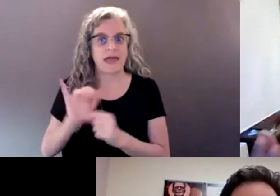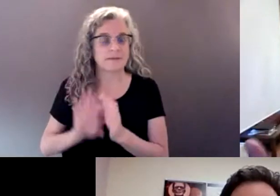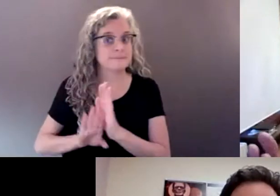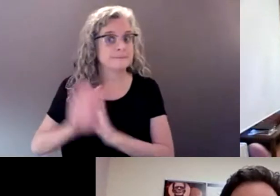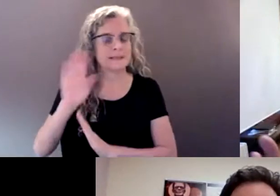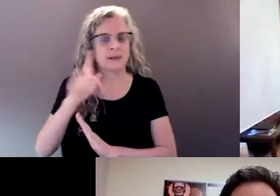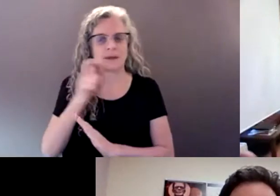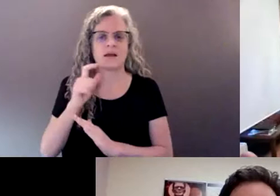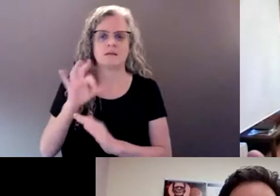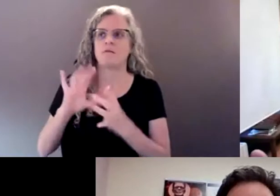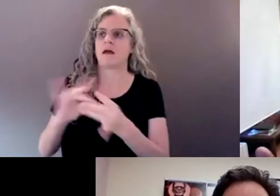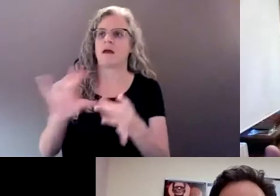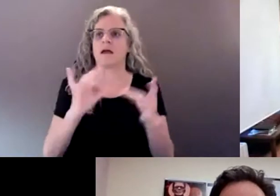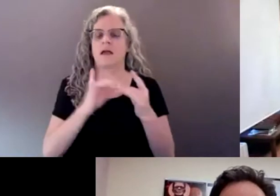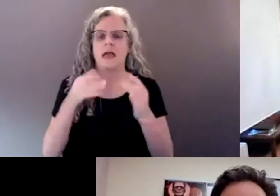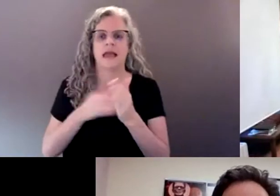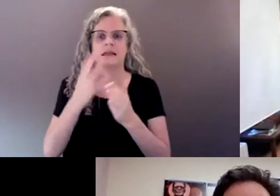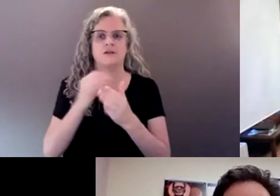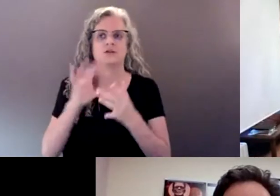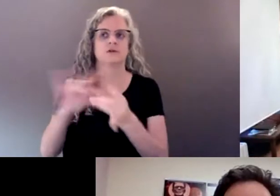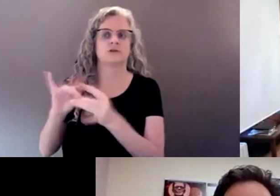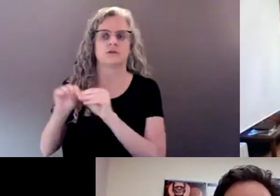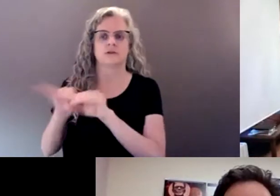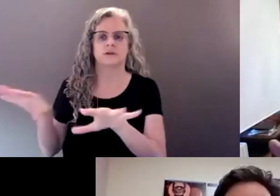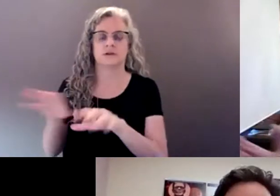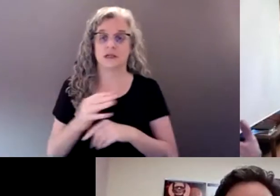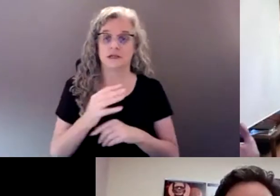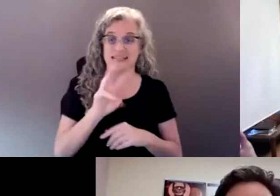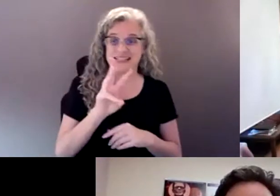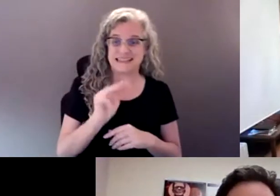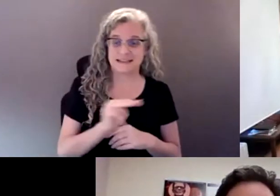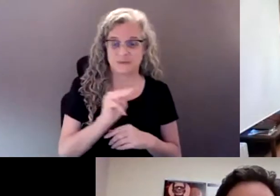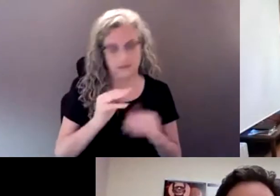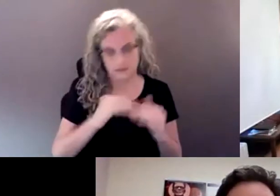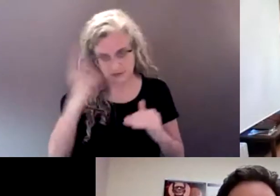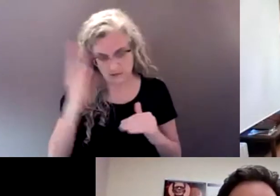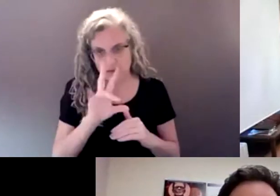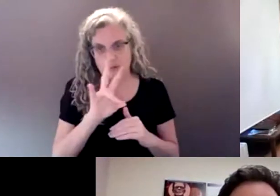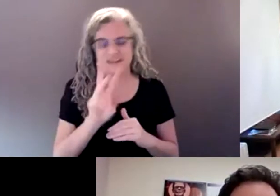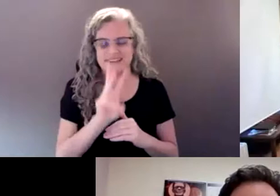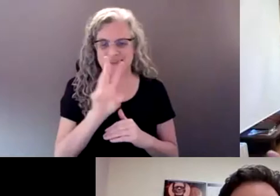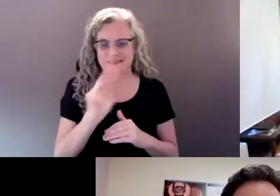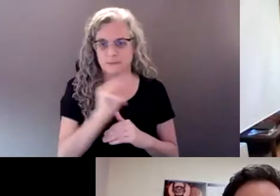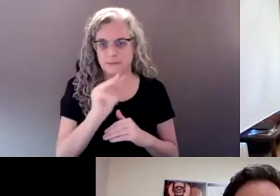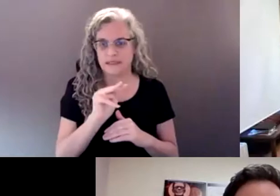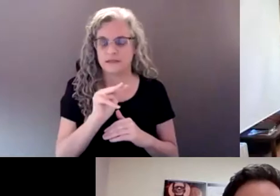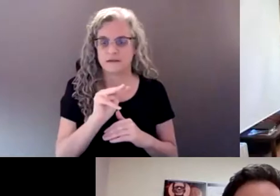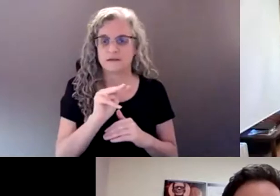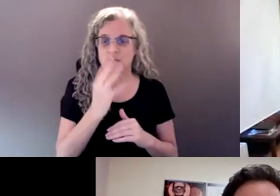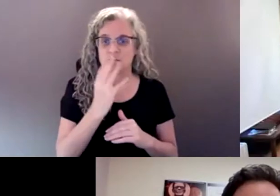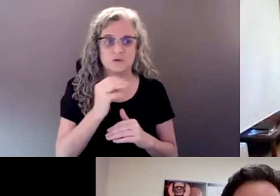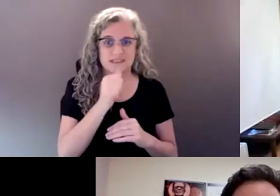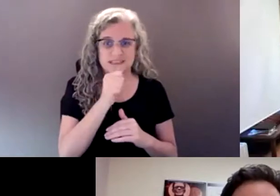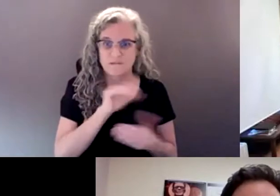discourse in part. Jews, 6 million or more, suffered and died. But so